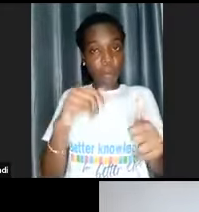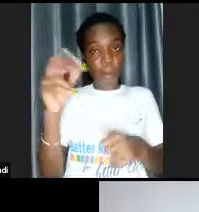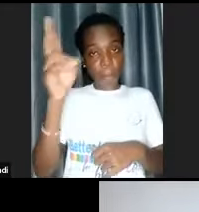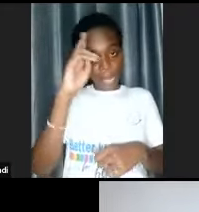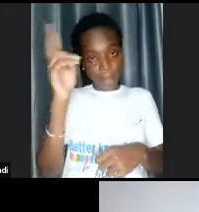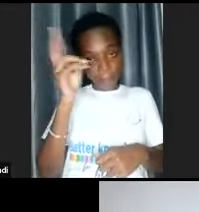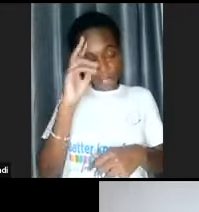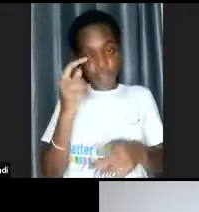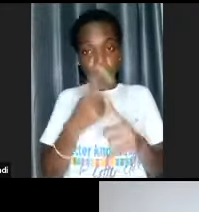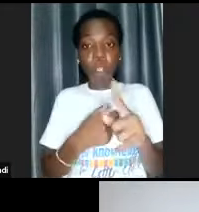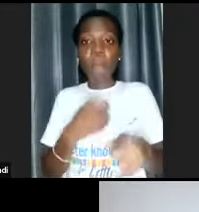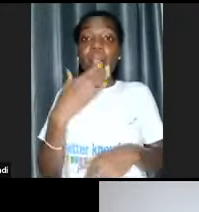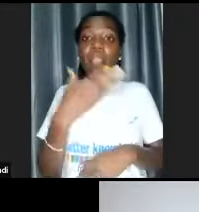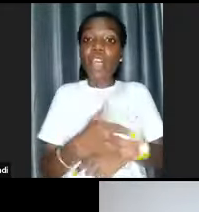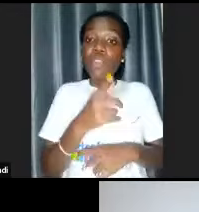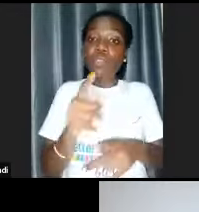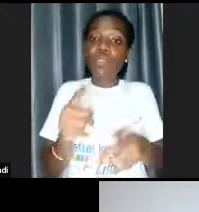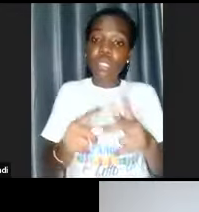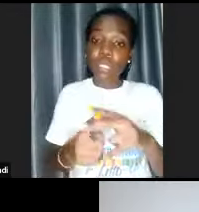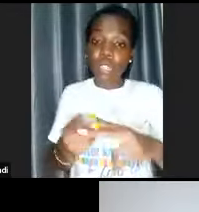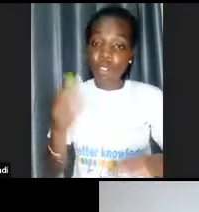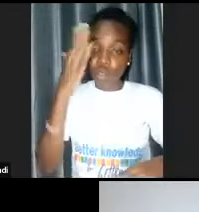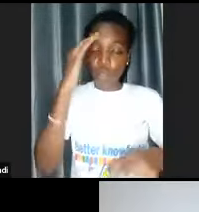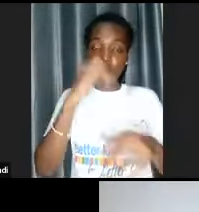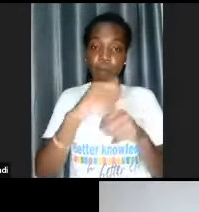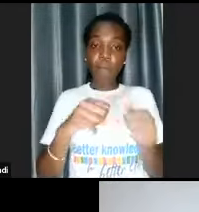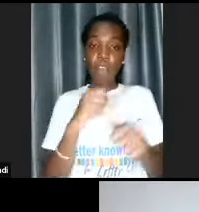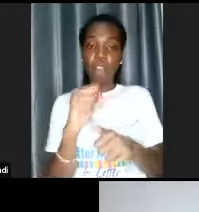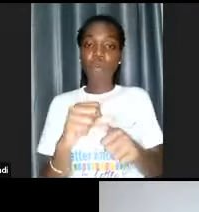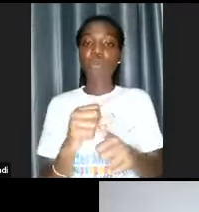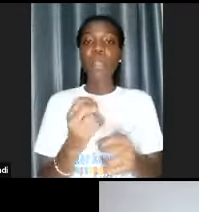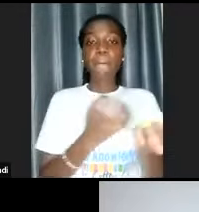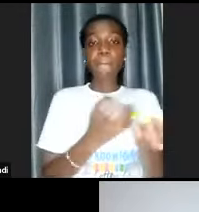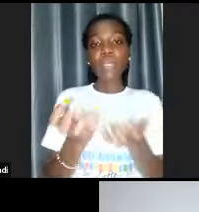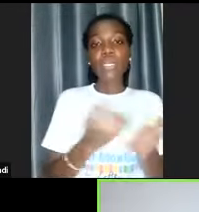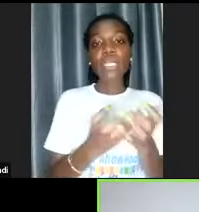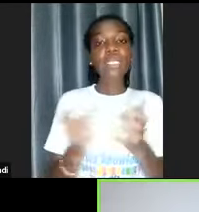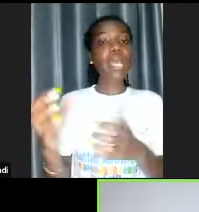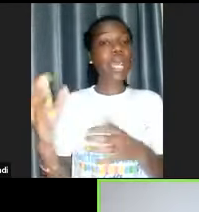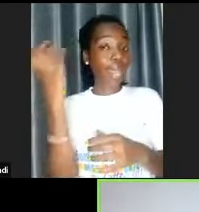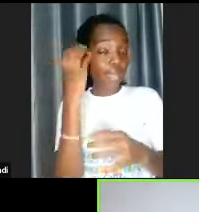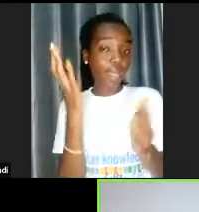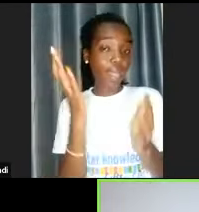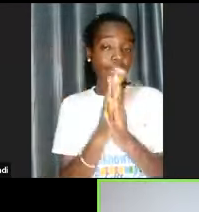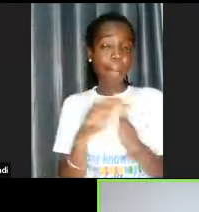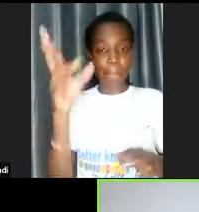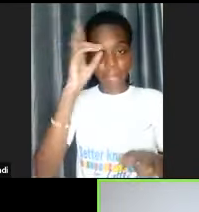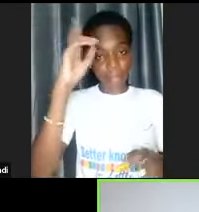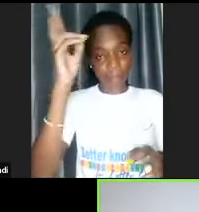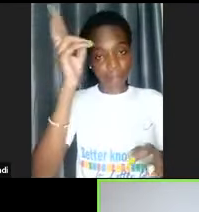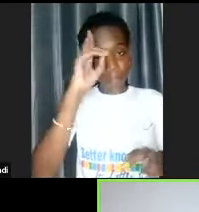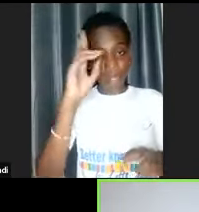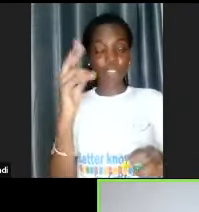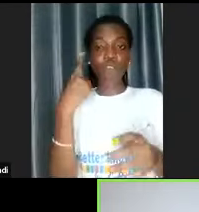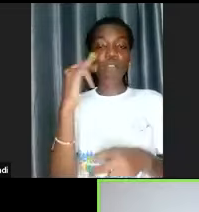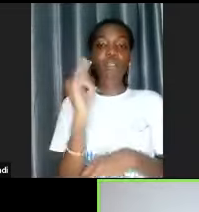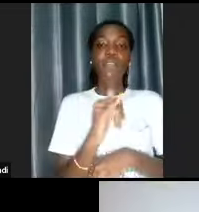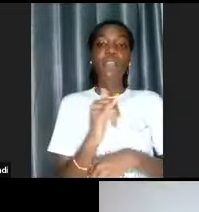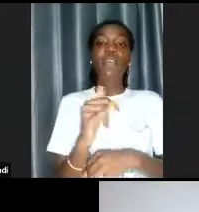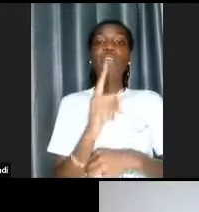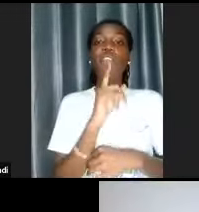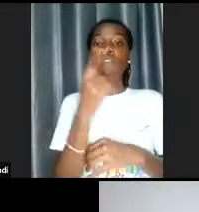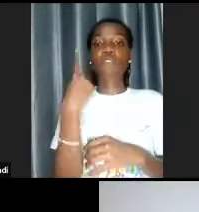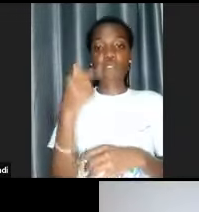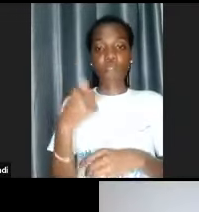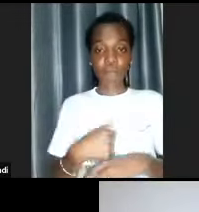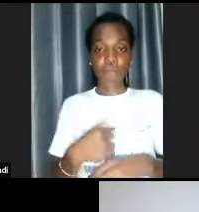start aligning your career, your business on that purpose. It will become the epicenter for everything. For me right now,